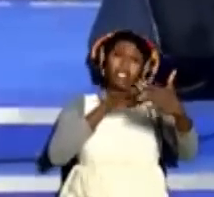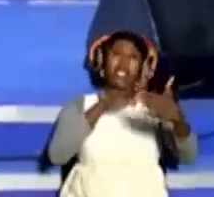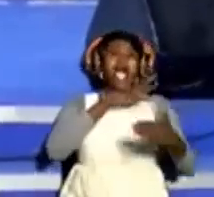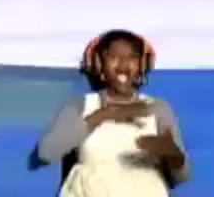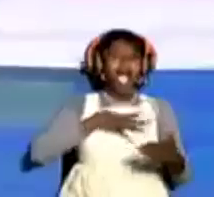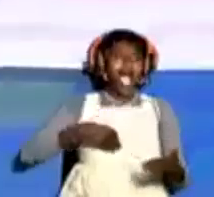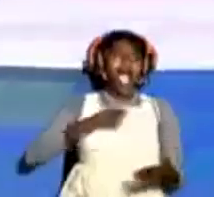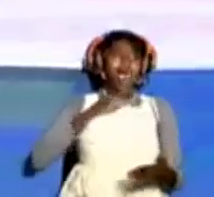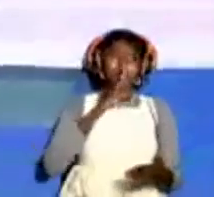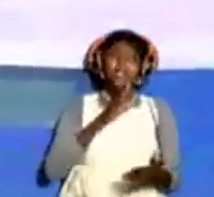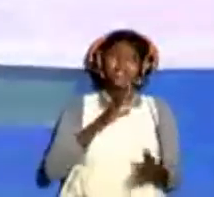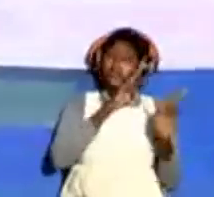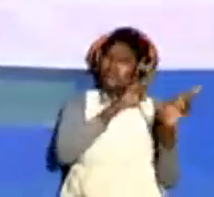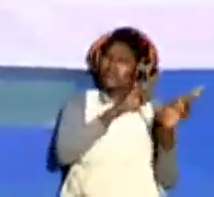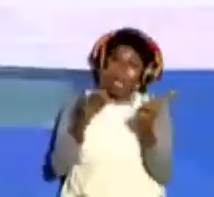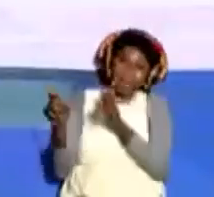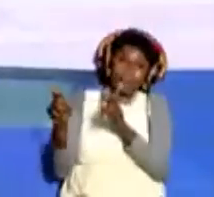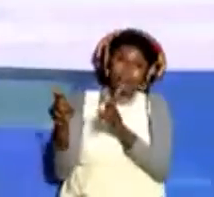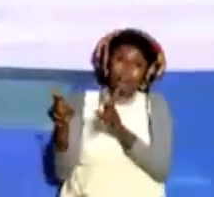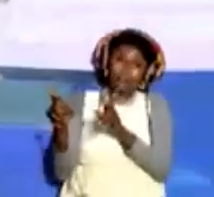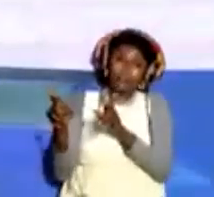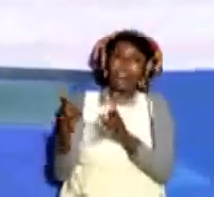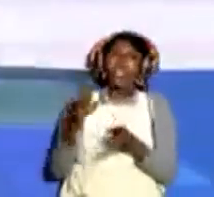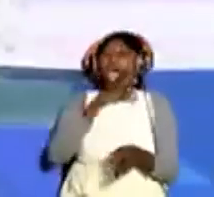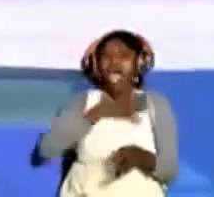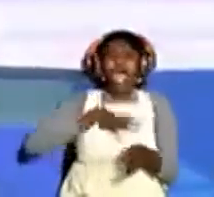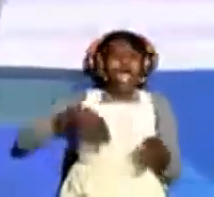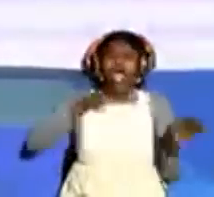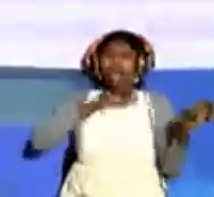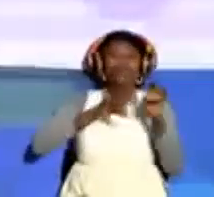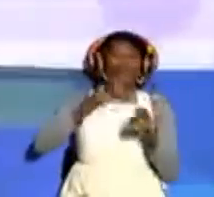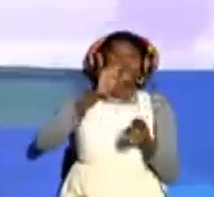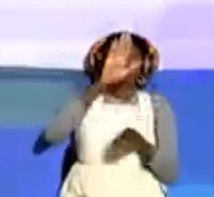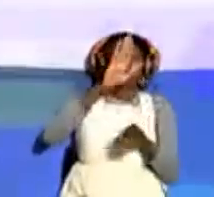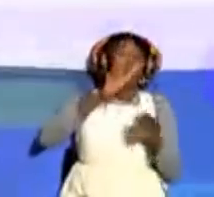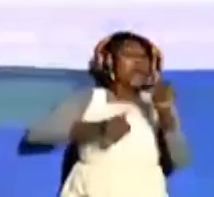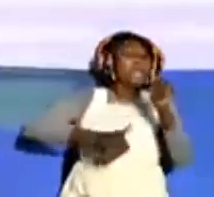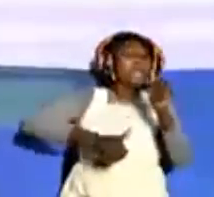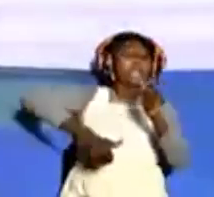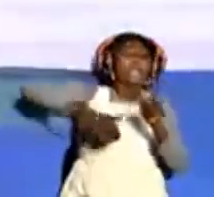and be eager and